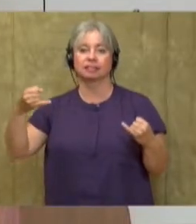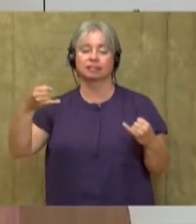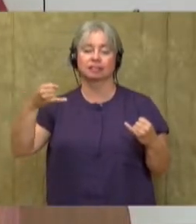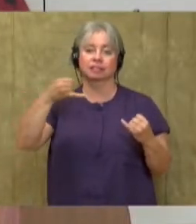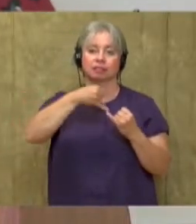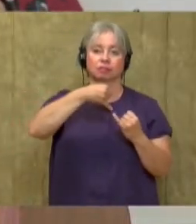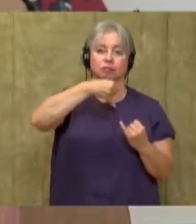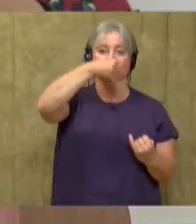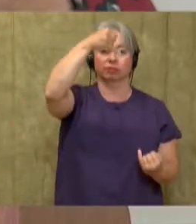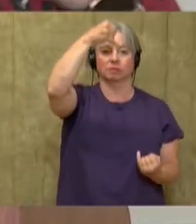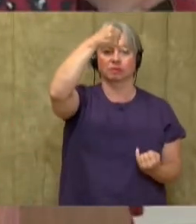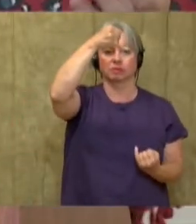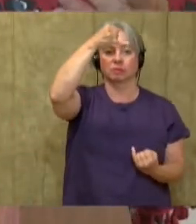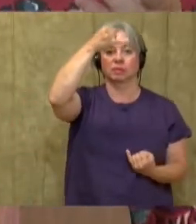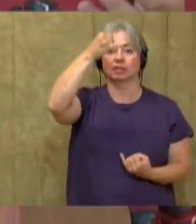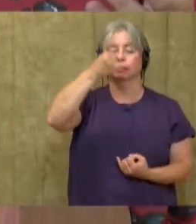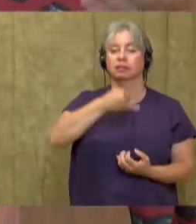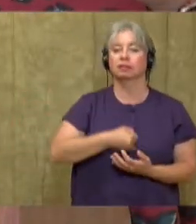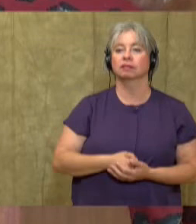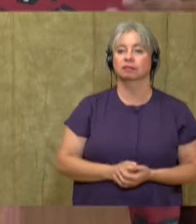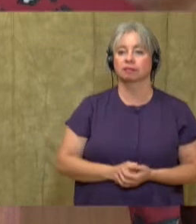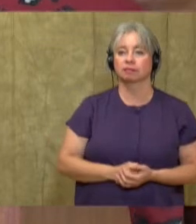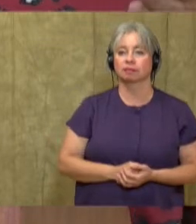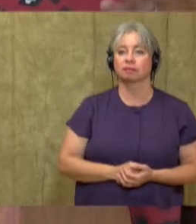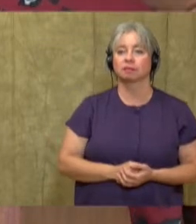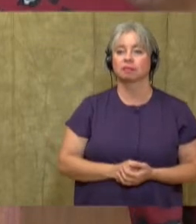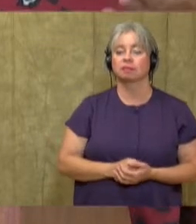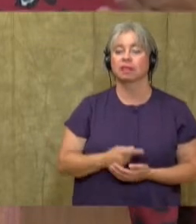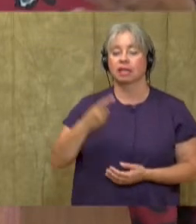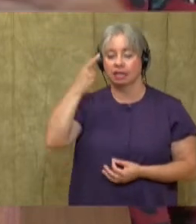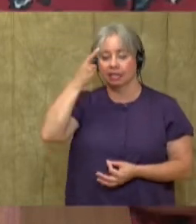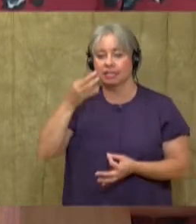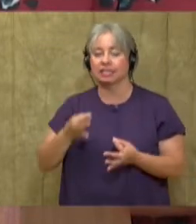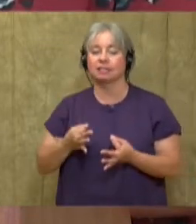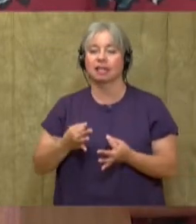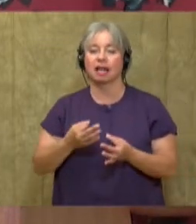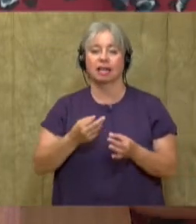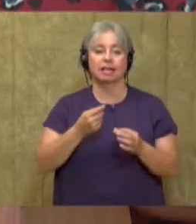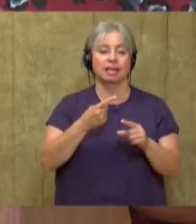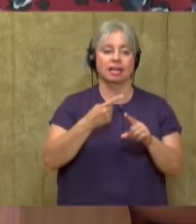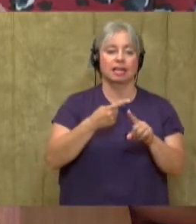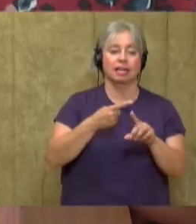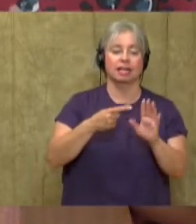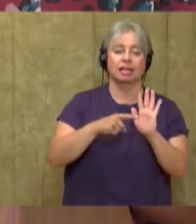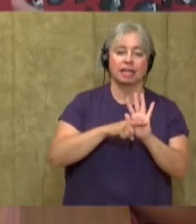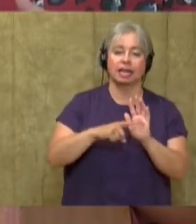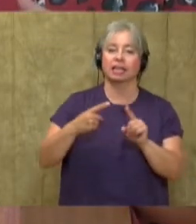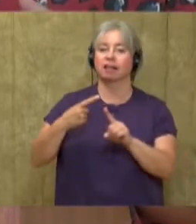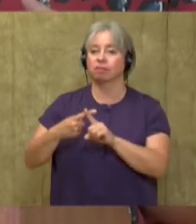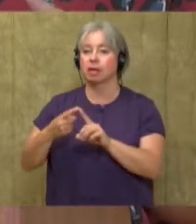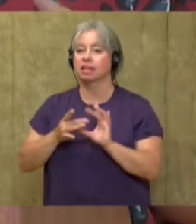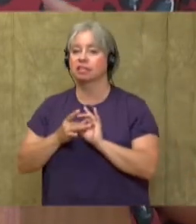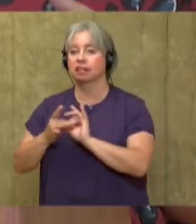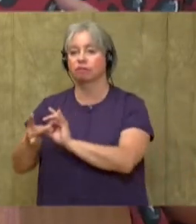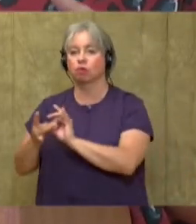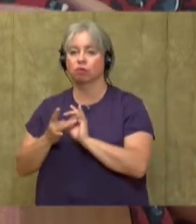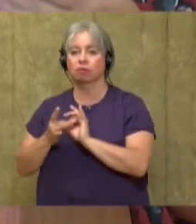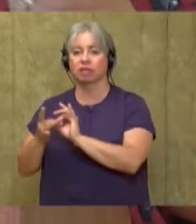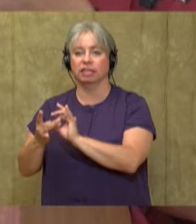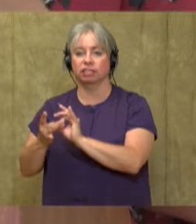in our essential concept. We needed to determine negative, positive, or no correlation. So what do you think you see